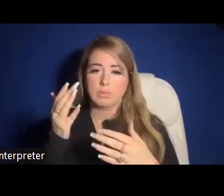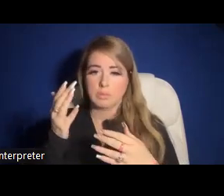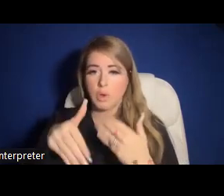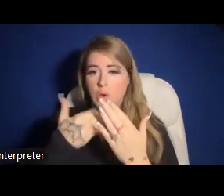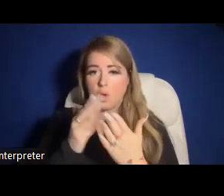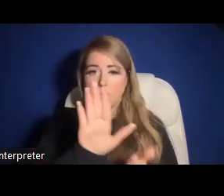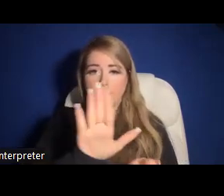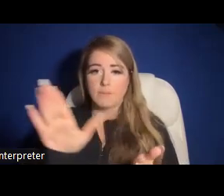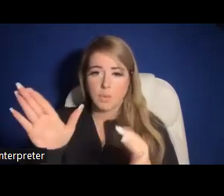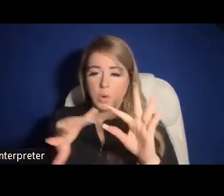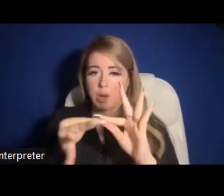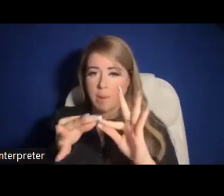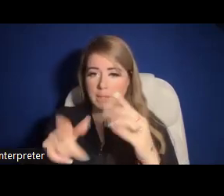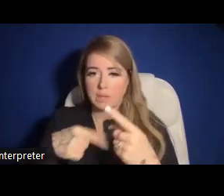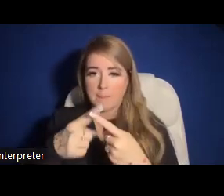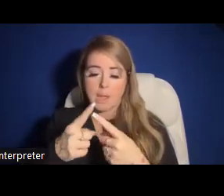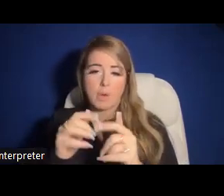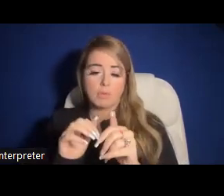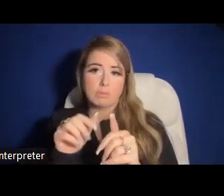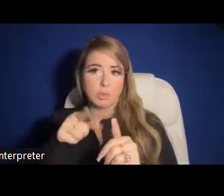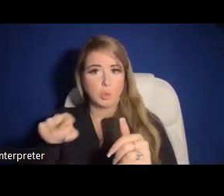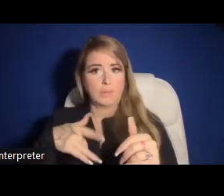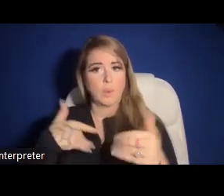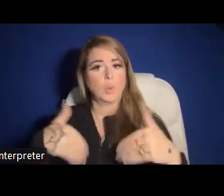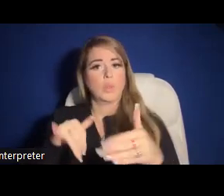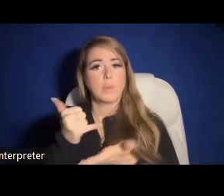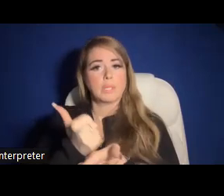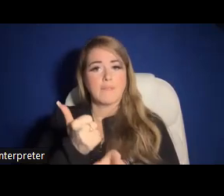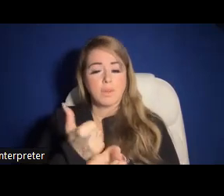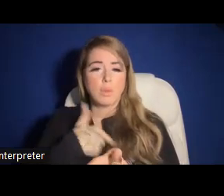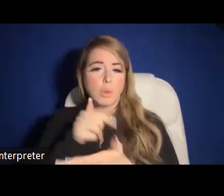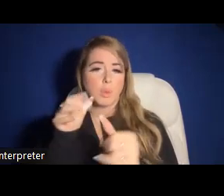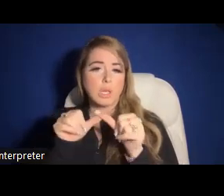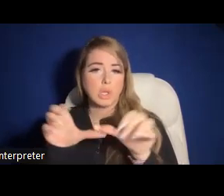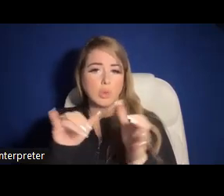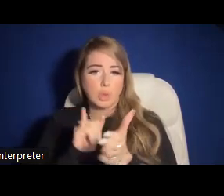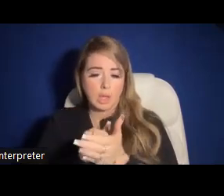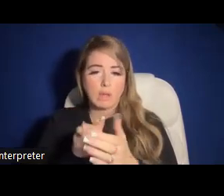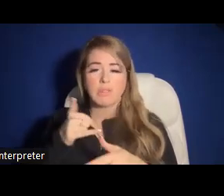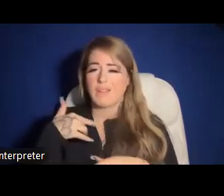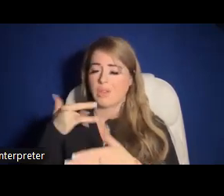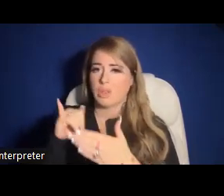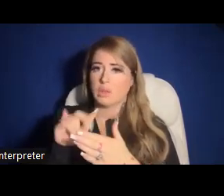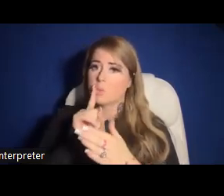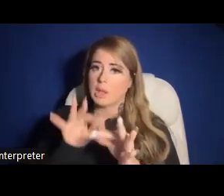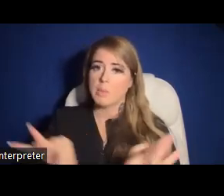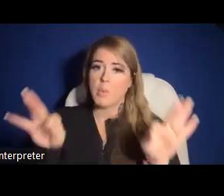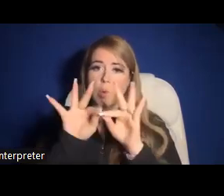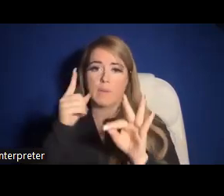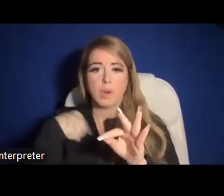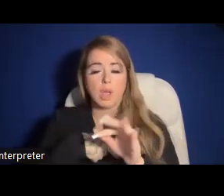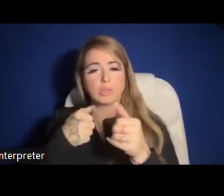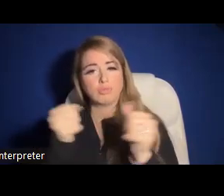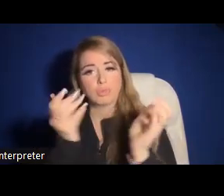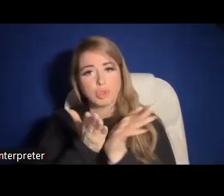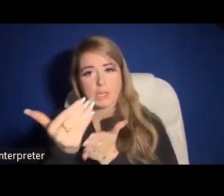all of your comments about how helpful that was. We will continue to do that, as I feel it's very important for us to be transparent and give you